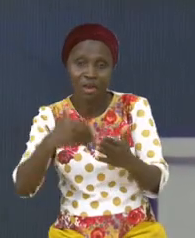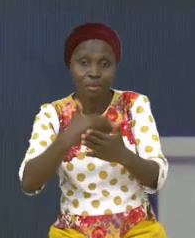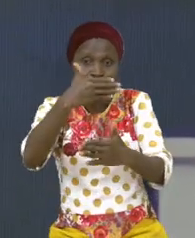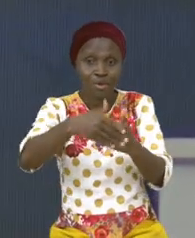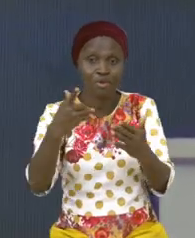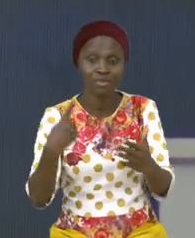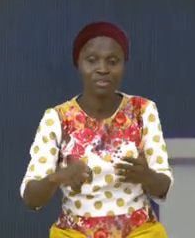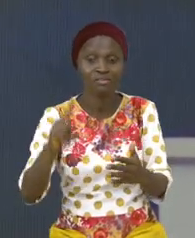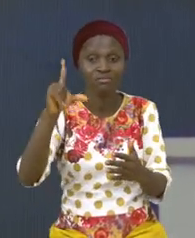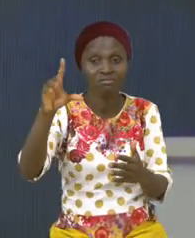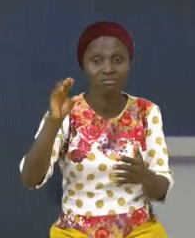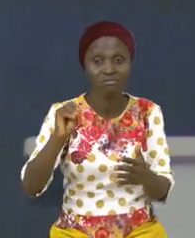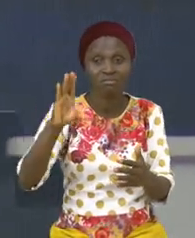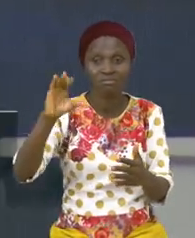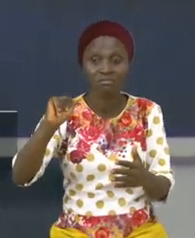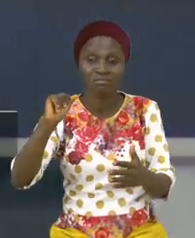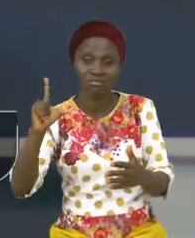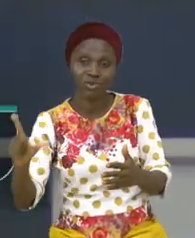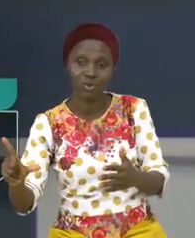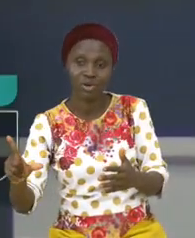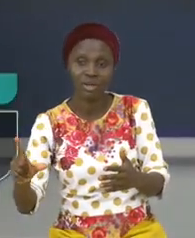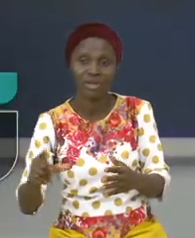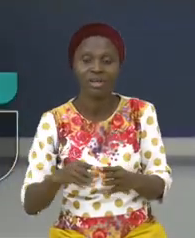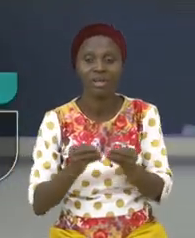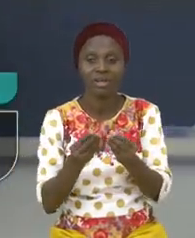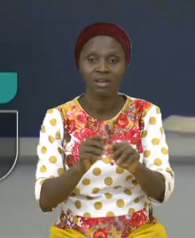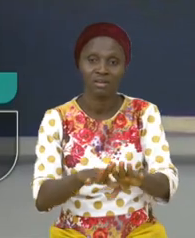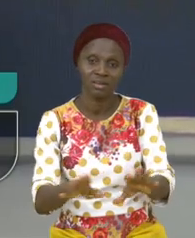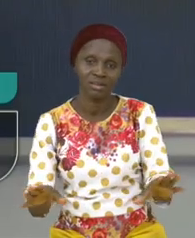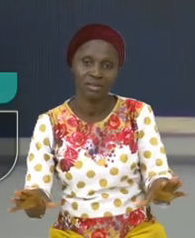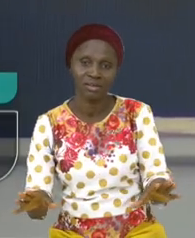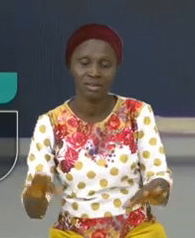E, energy from the eternal